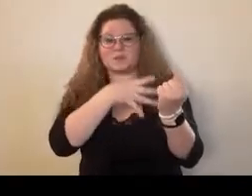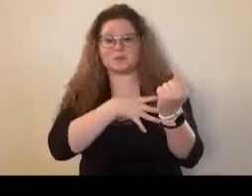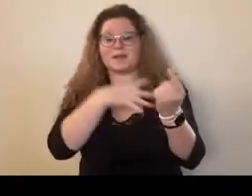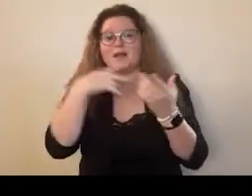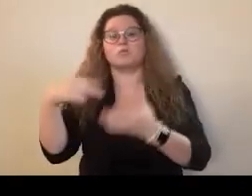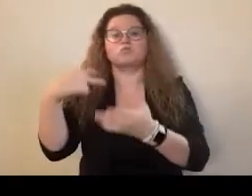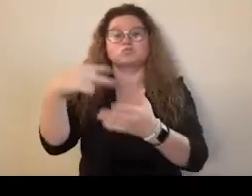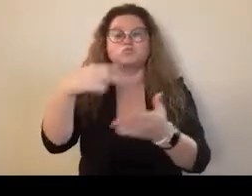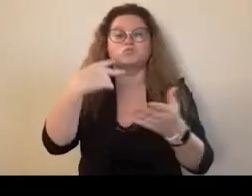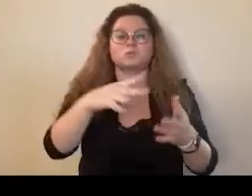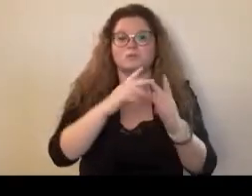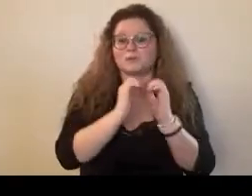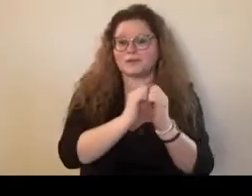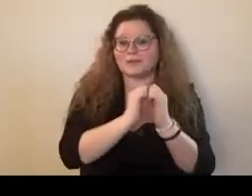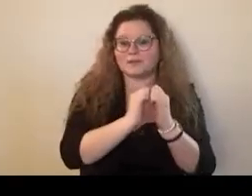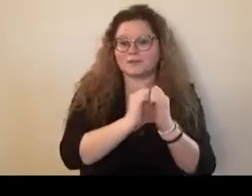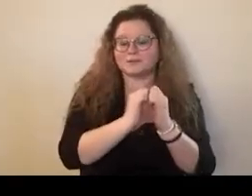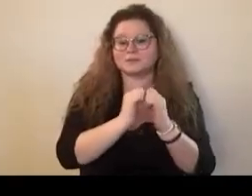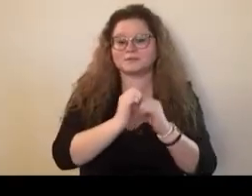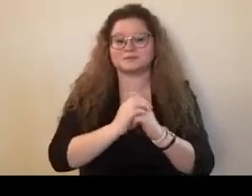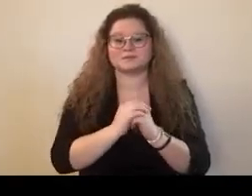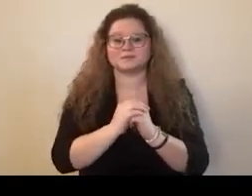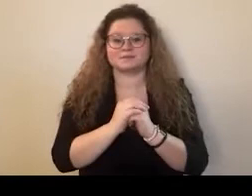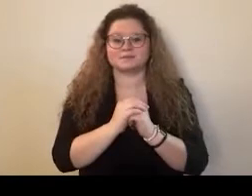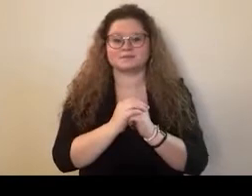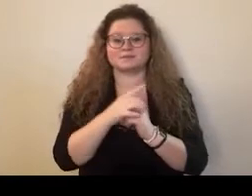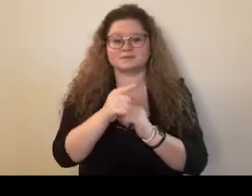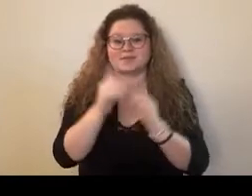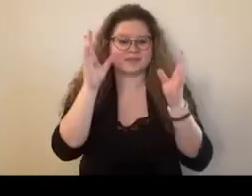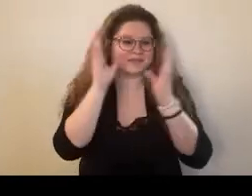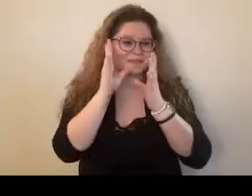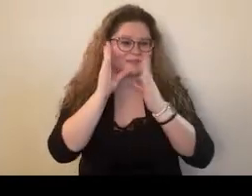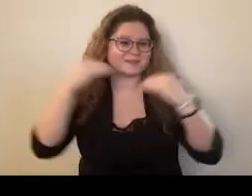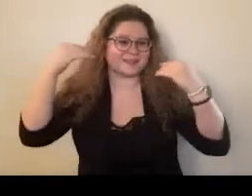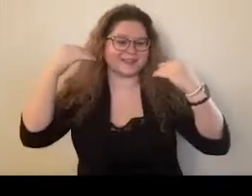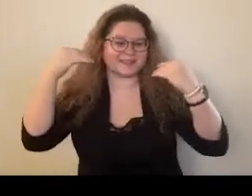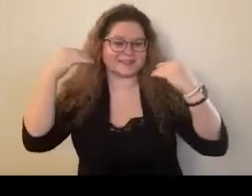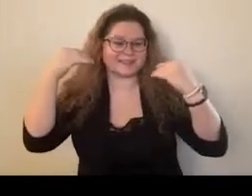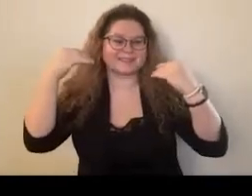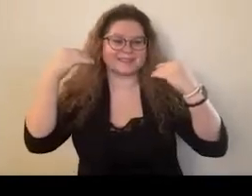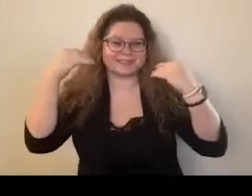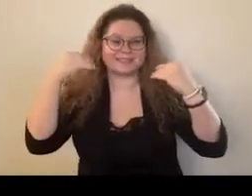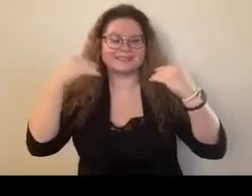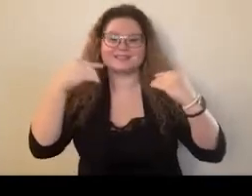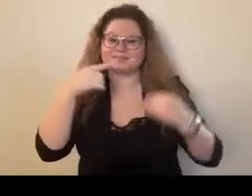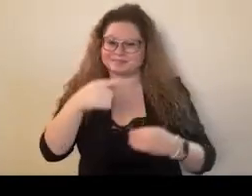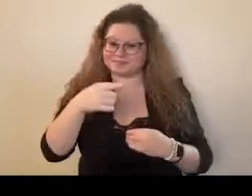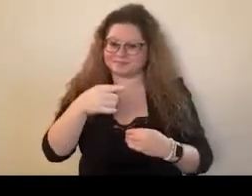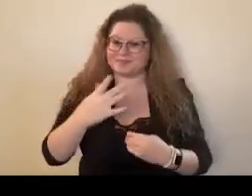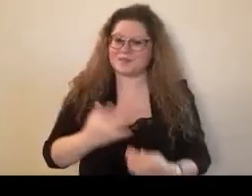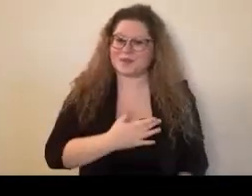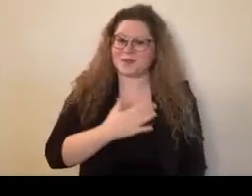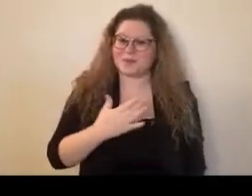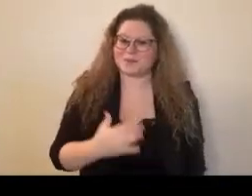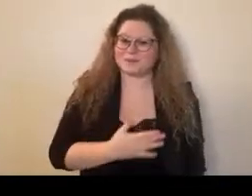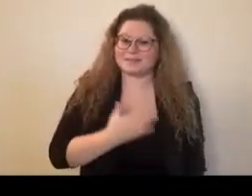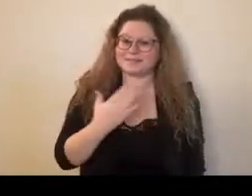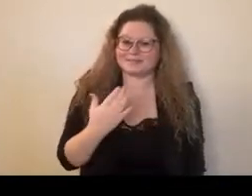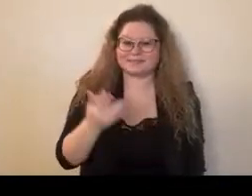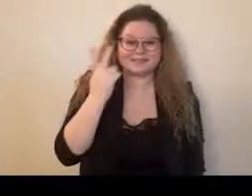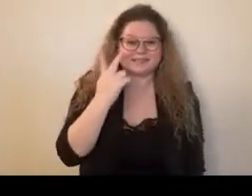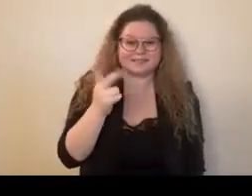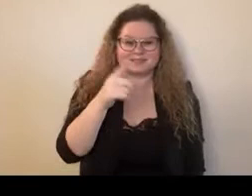across the floor. The lady has a big broad smile, enjoying the fact of her friendship and the music that's